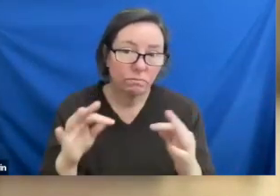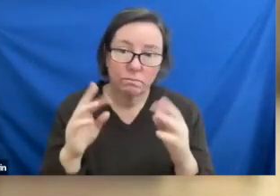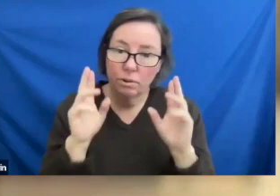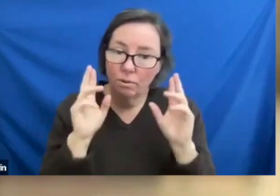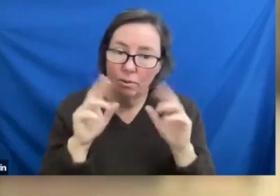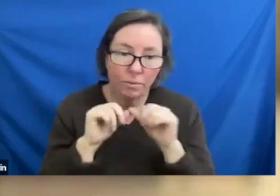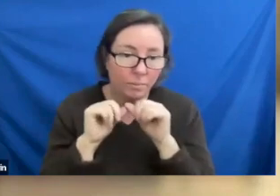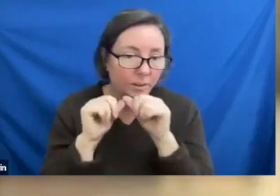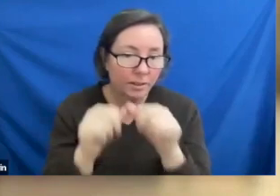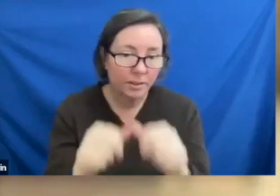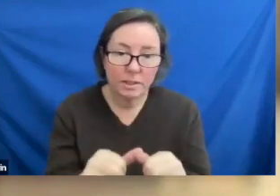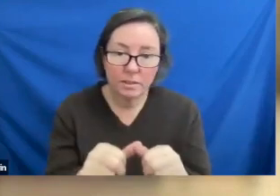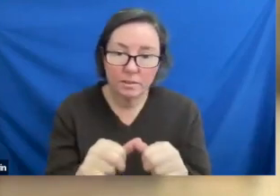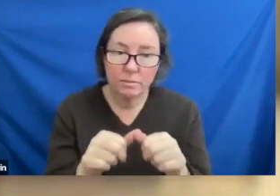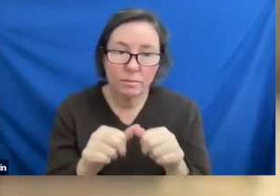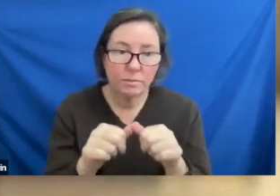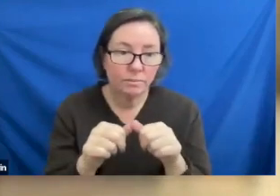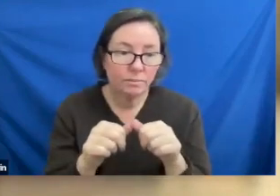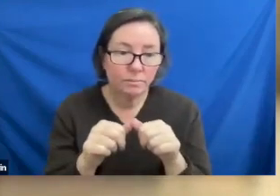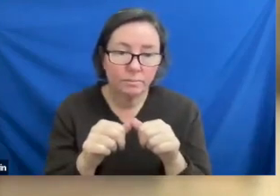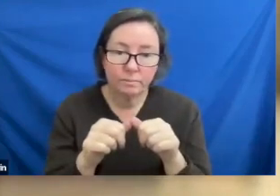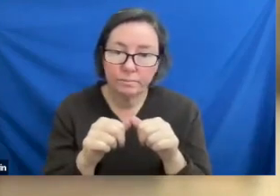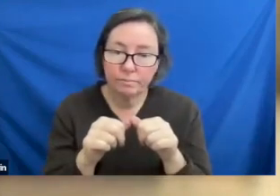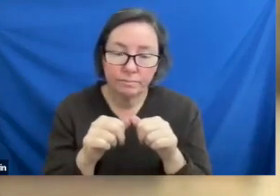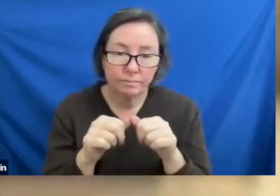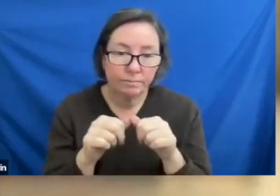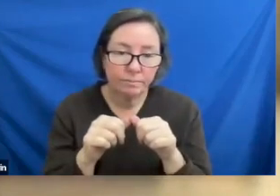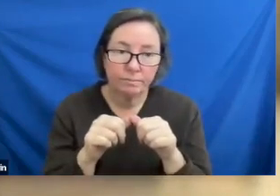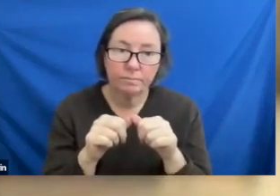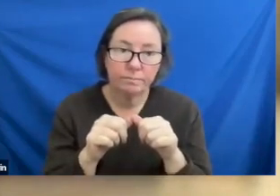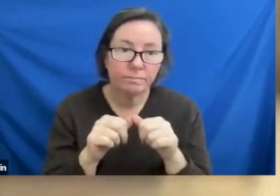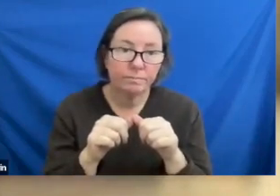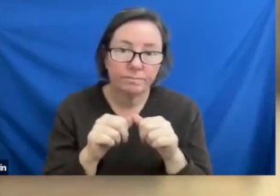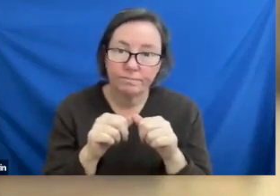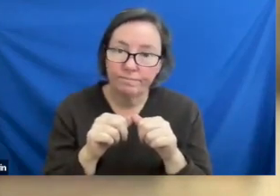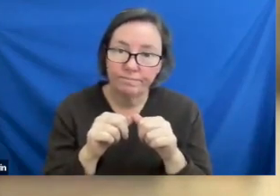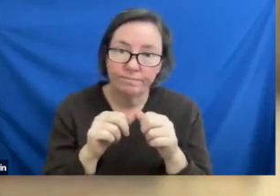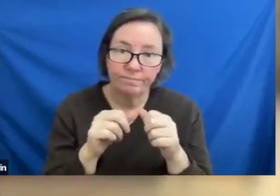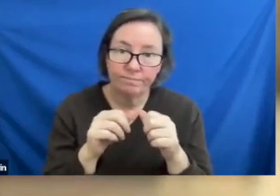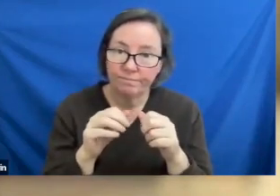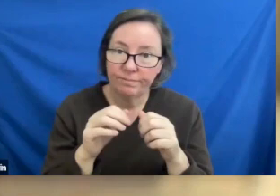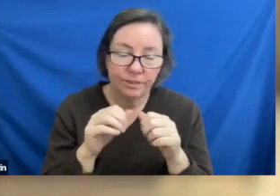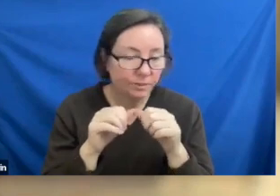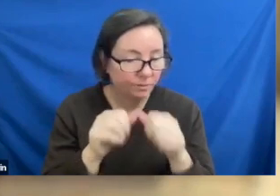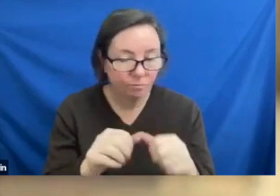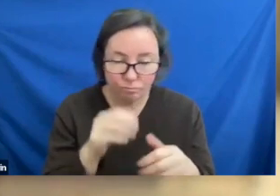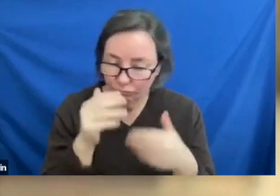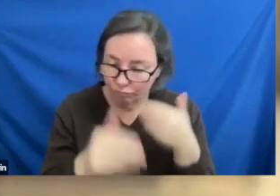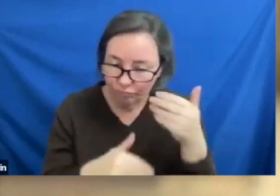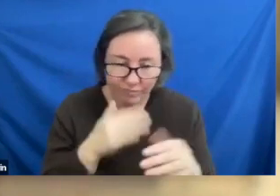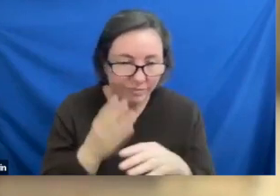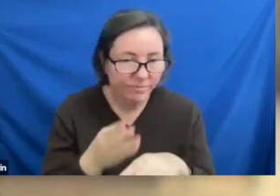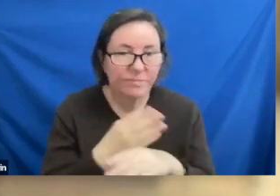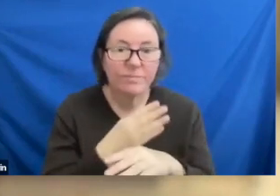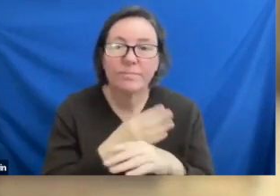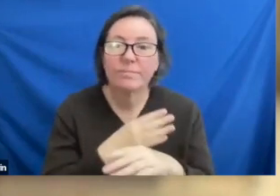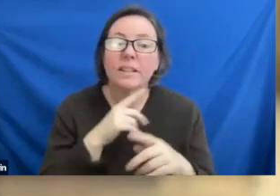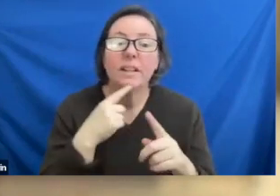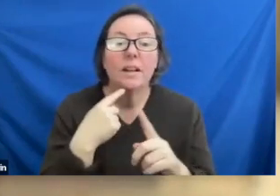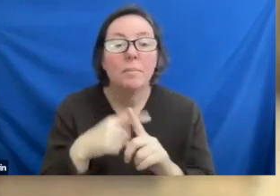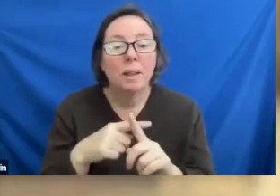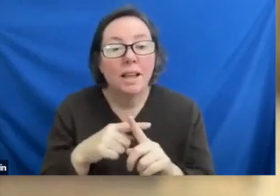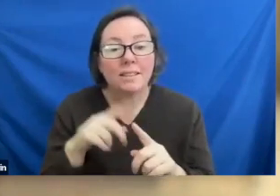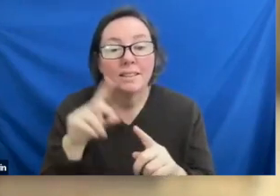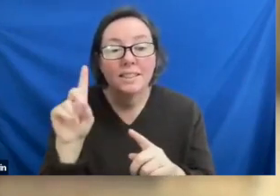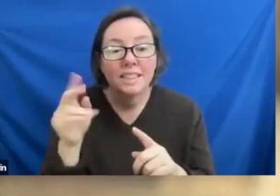continue to scream to the highest. There's also a lot of things that DCR is